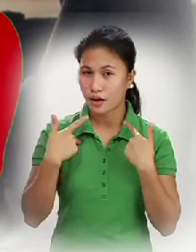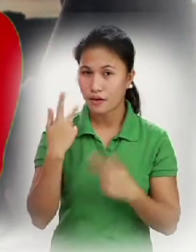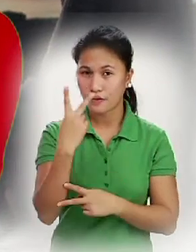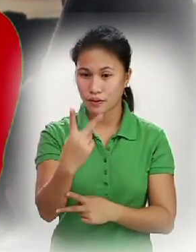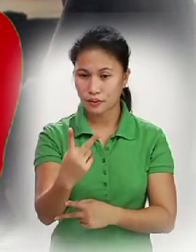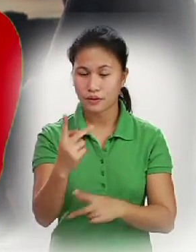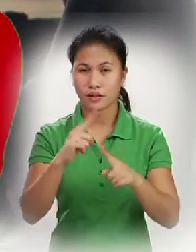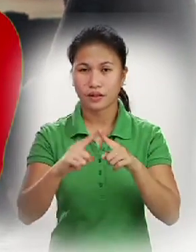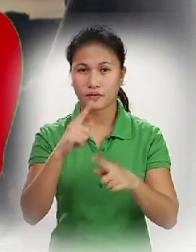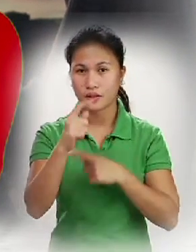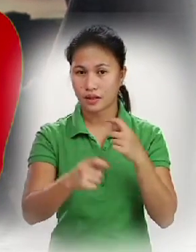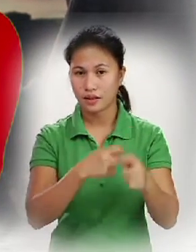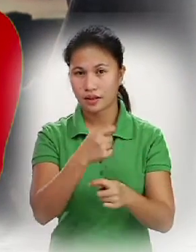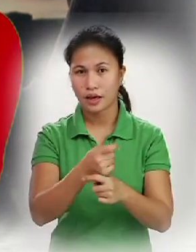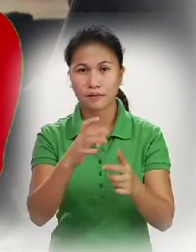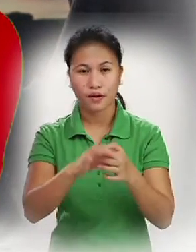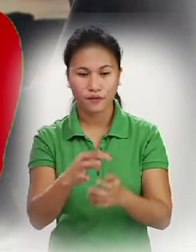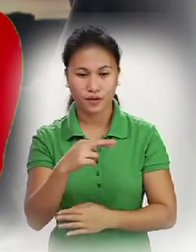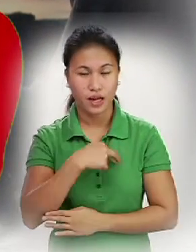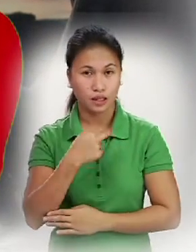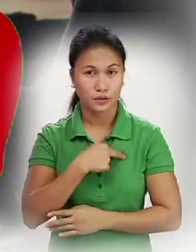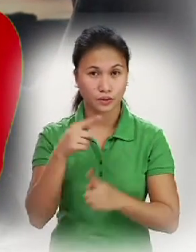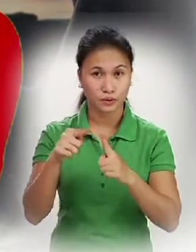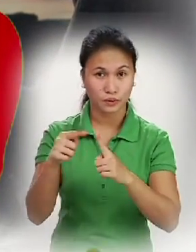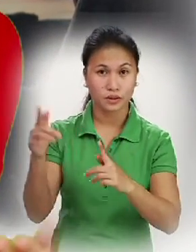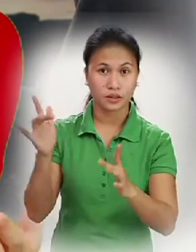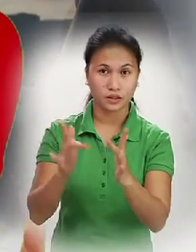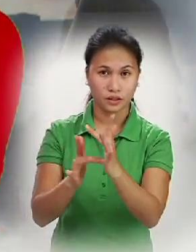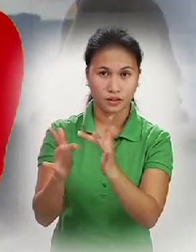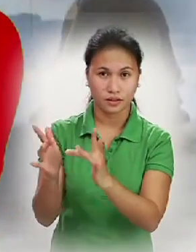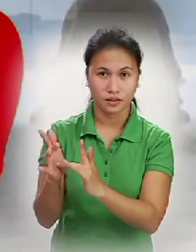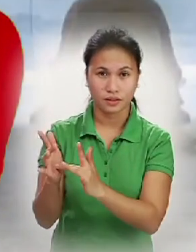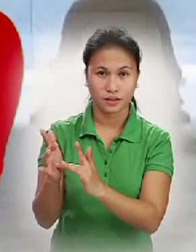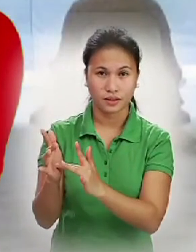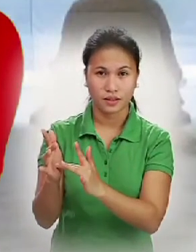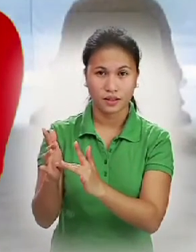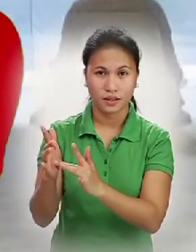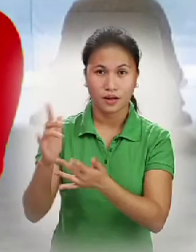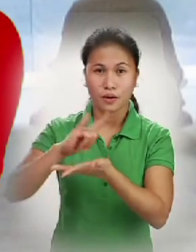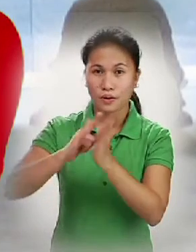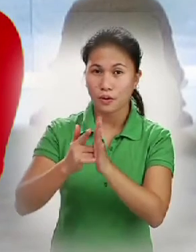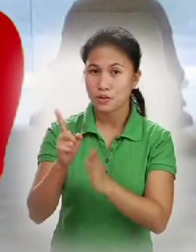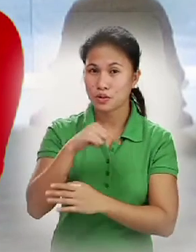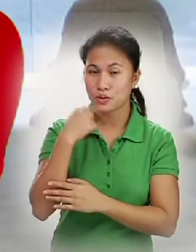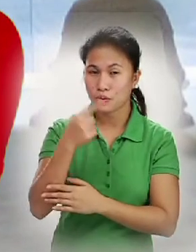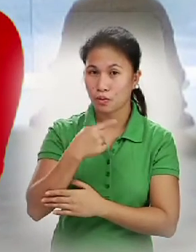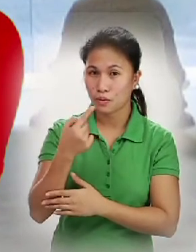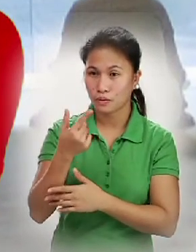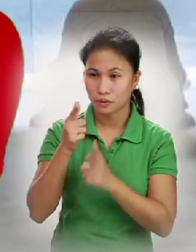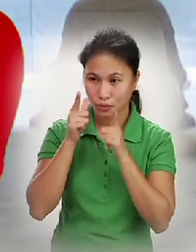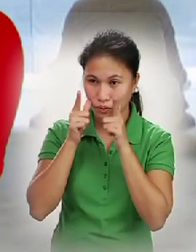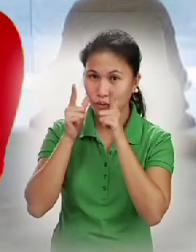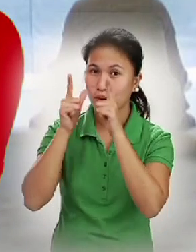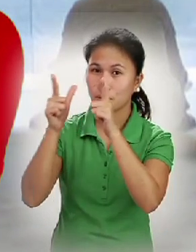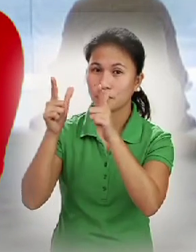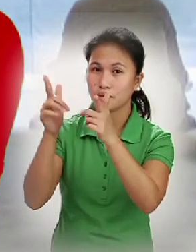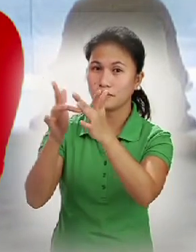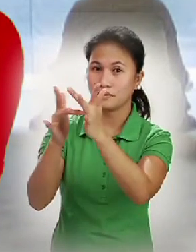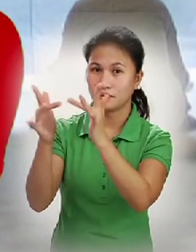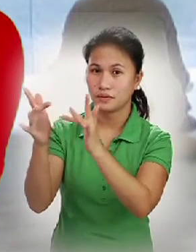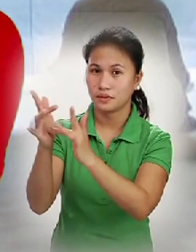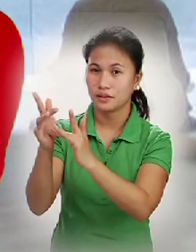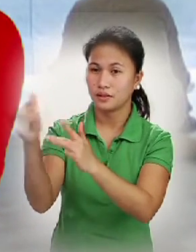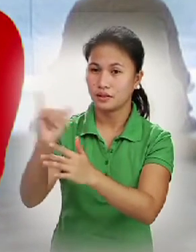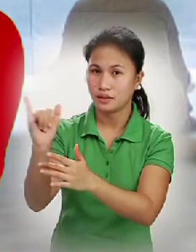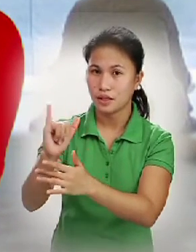different types of reactions to Him. Those who look up to Him as